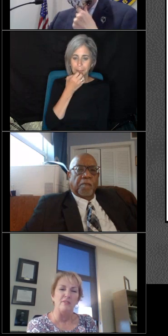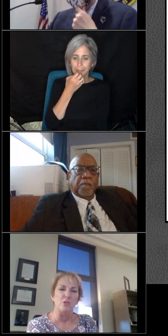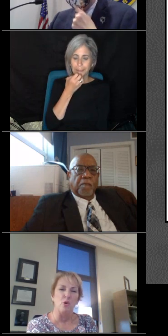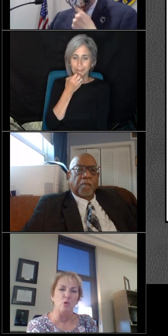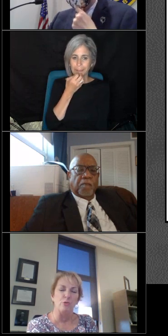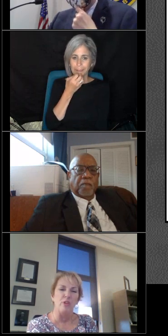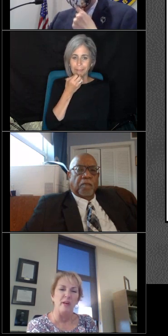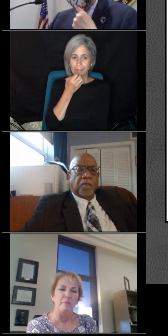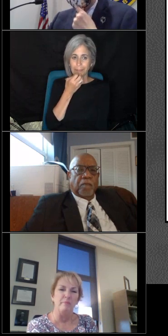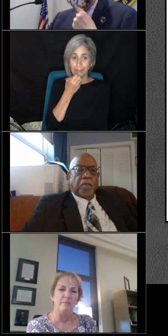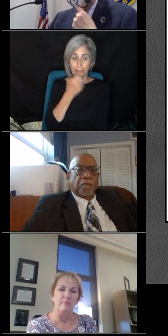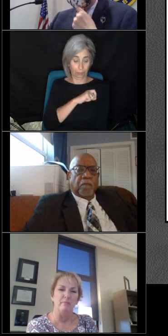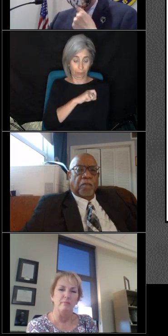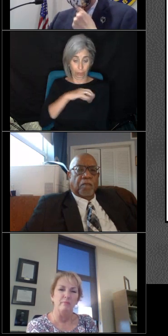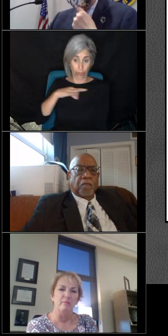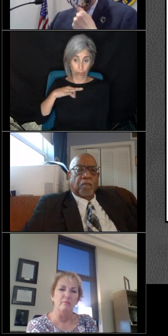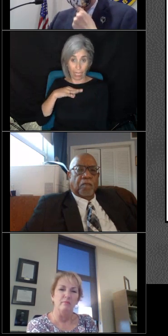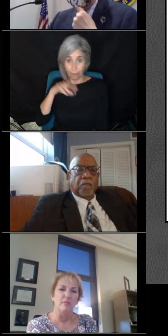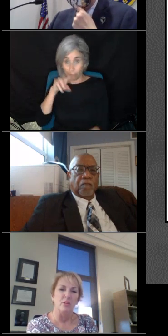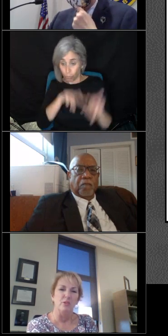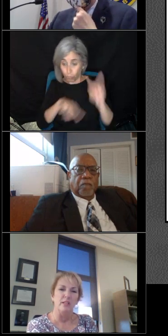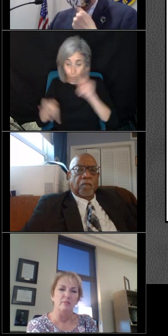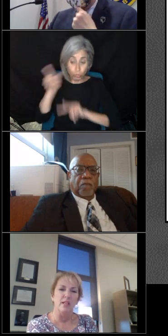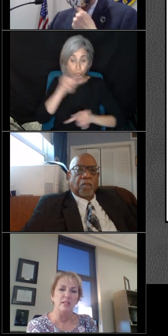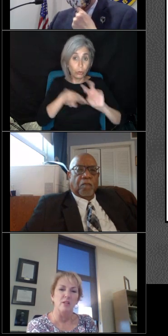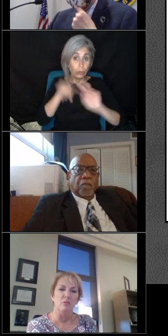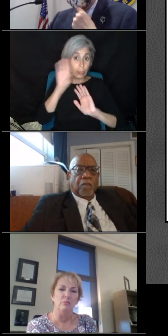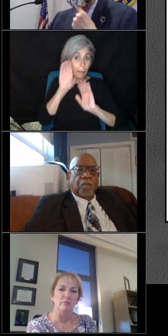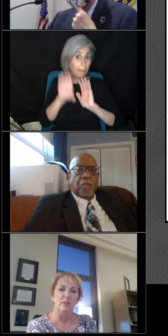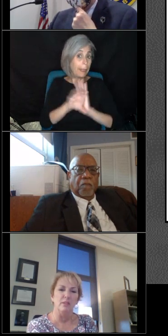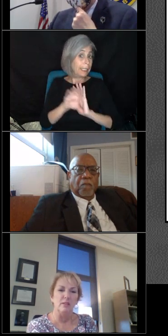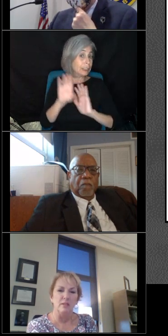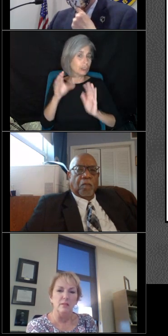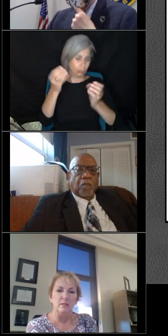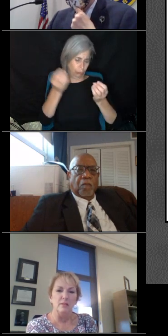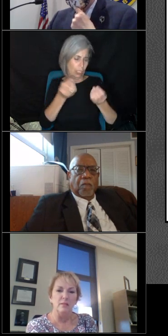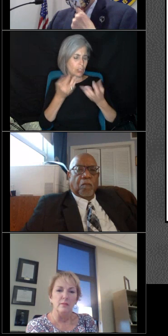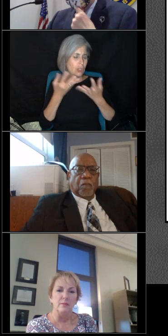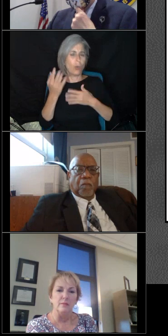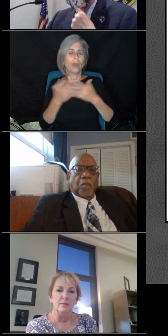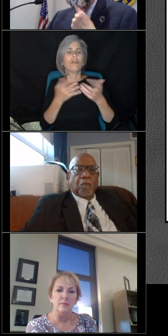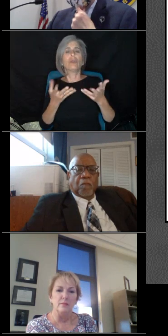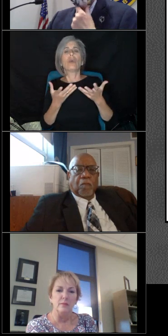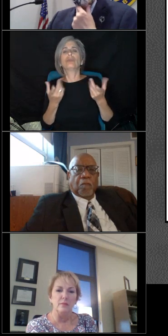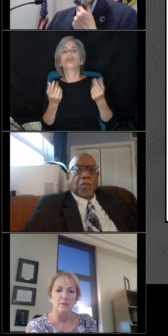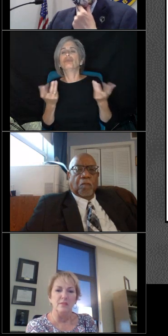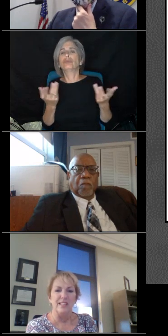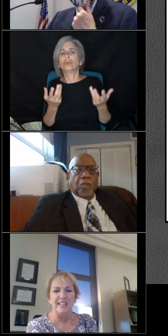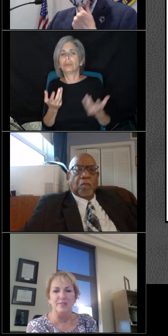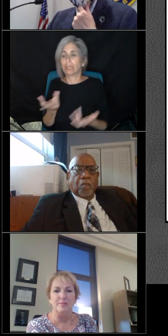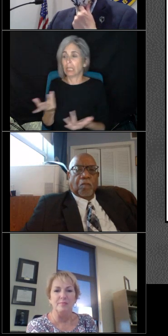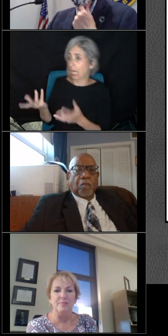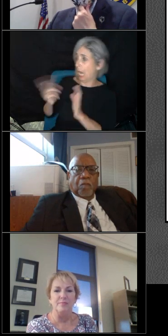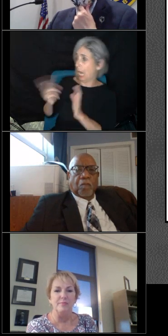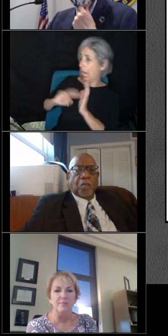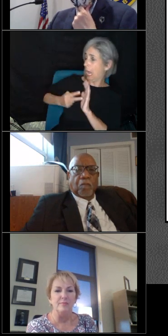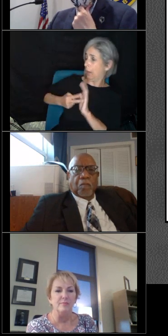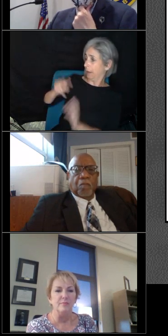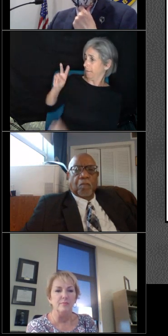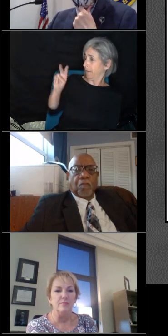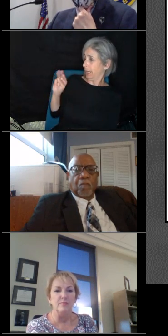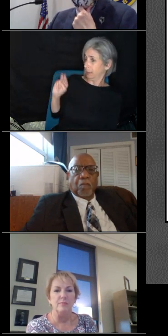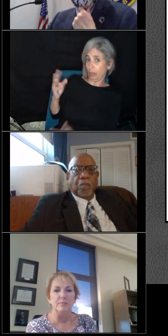You want staff to scroll through them? Or you let us know? I mean, Vice Mayor, would you like to